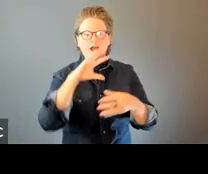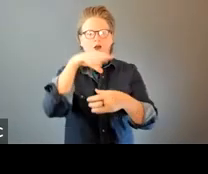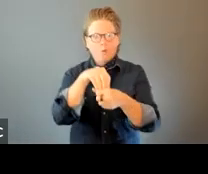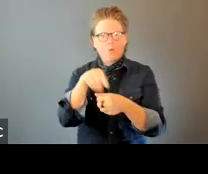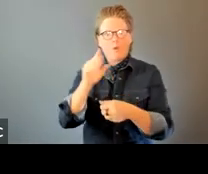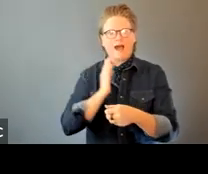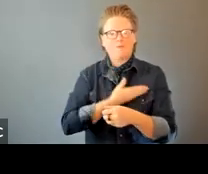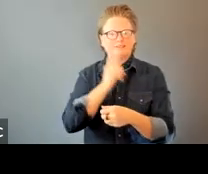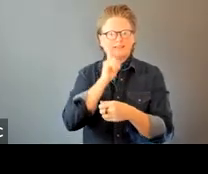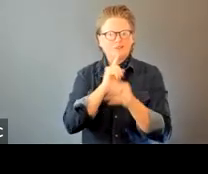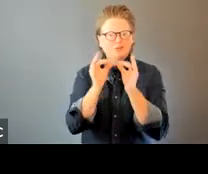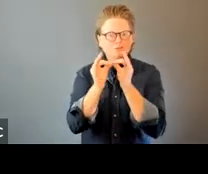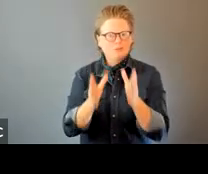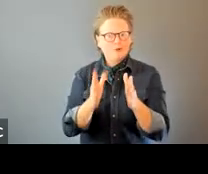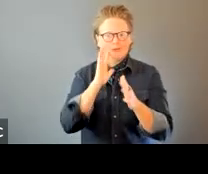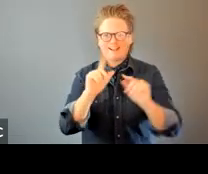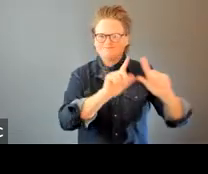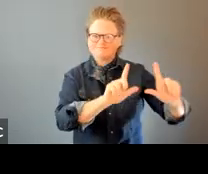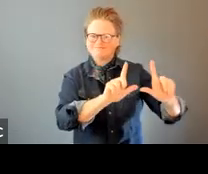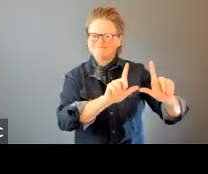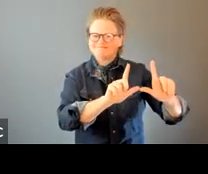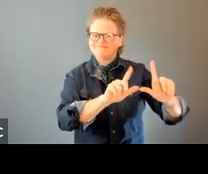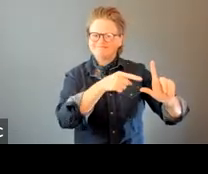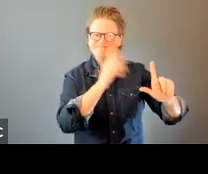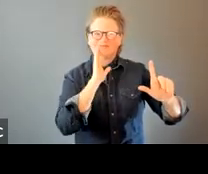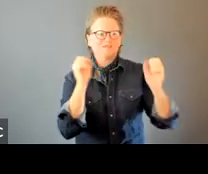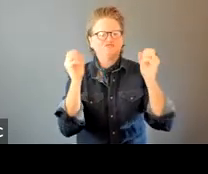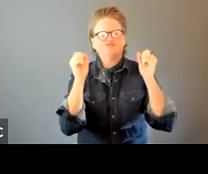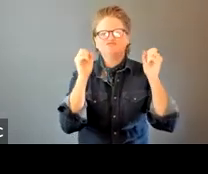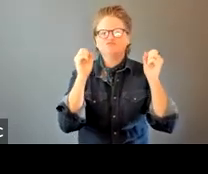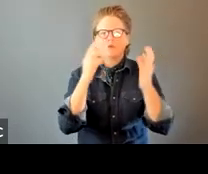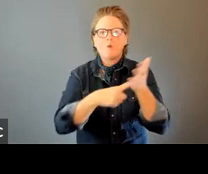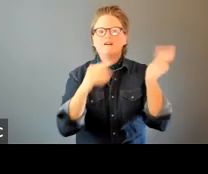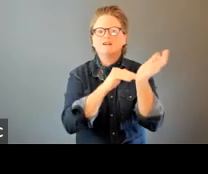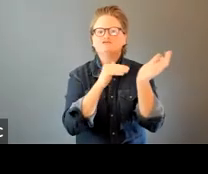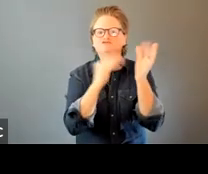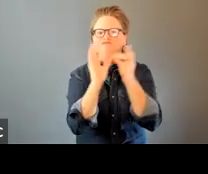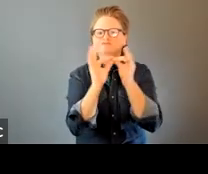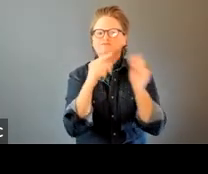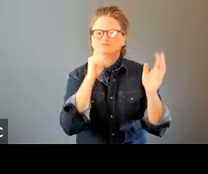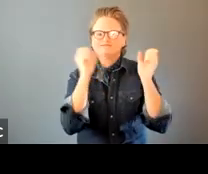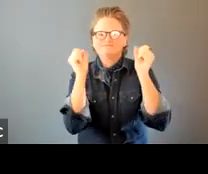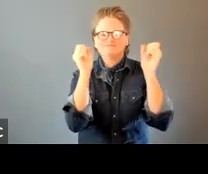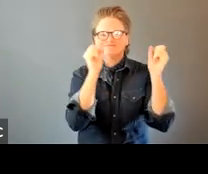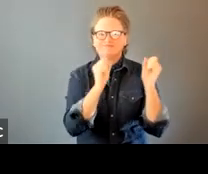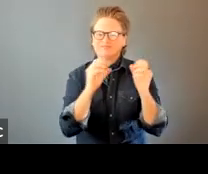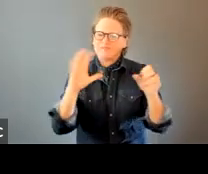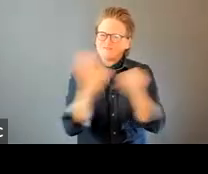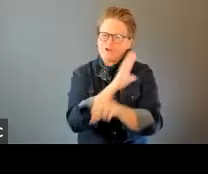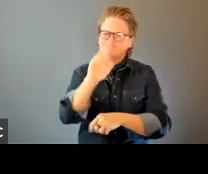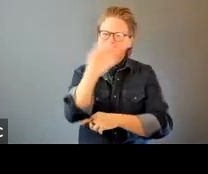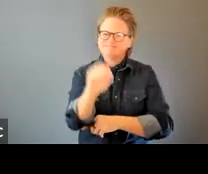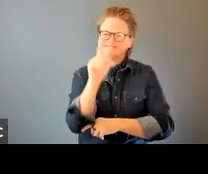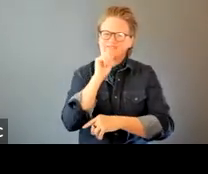you guys send in to us. And then the four of us are going to, and the deaf interpreter, the CDI, will be on screen the entire